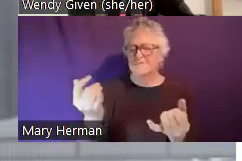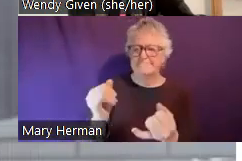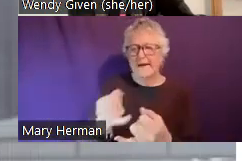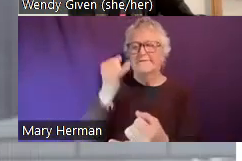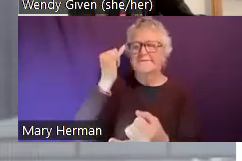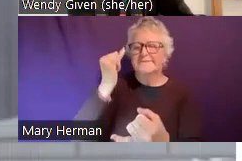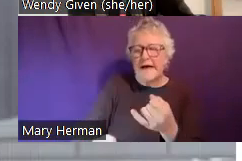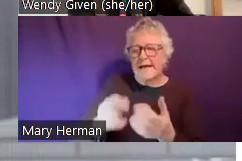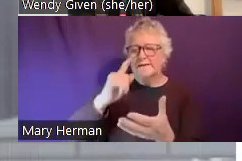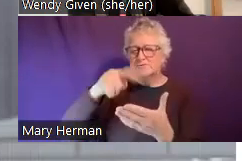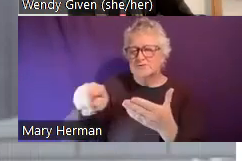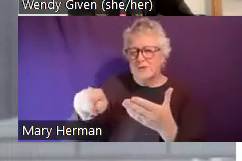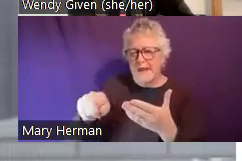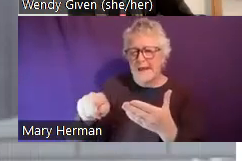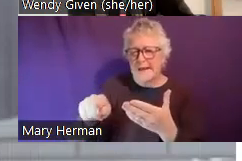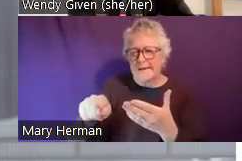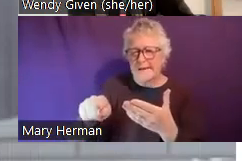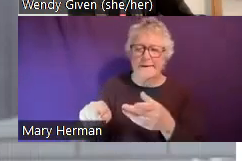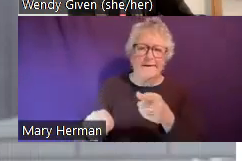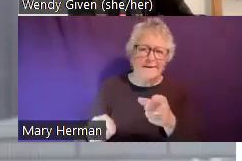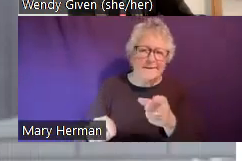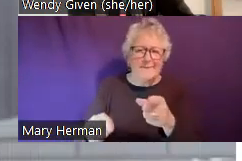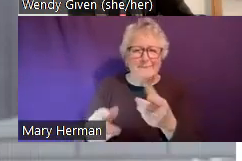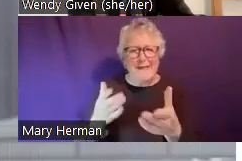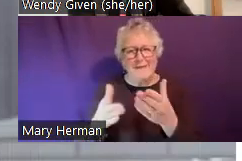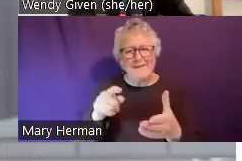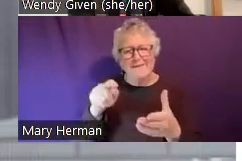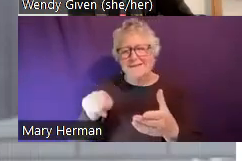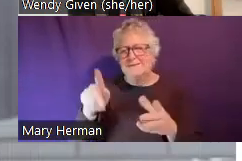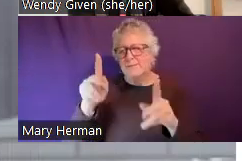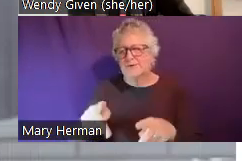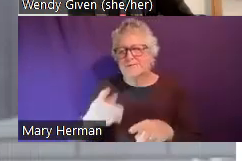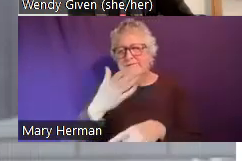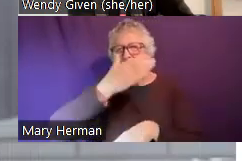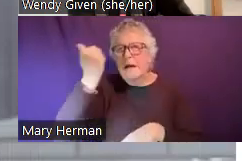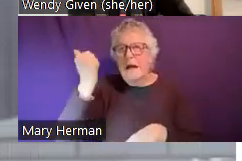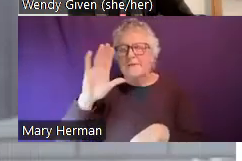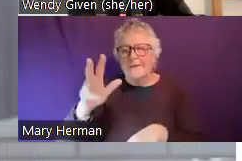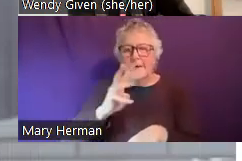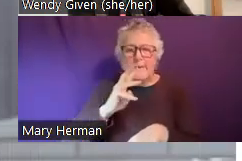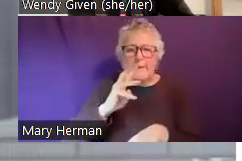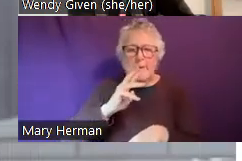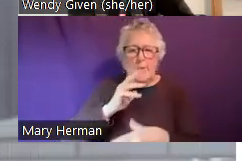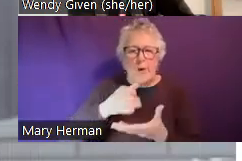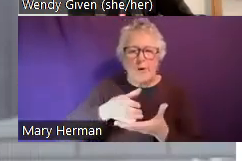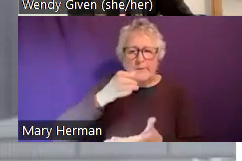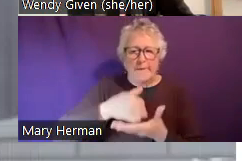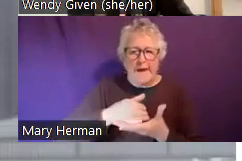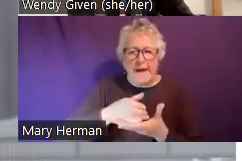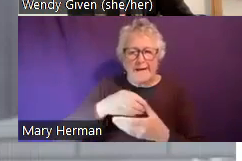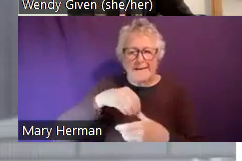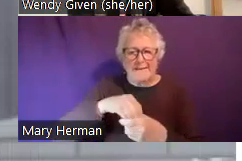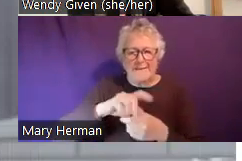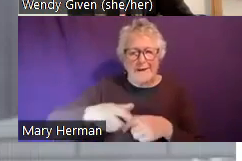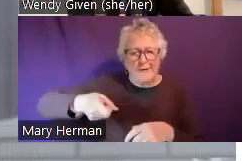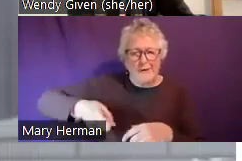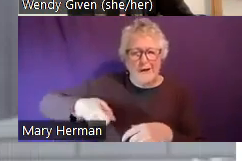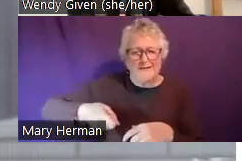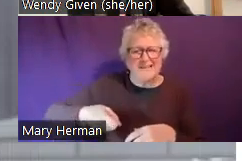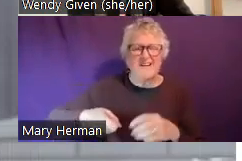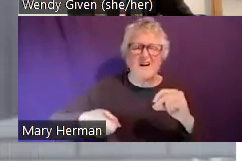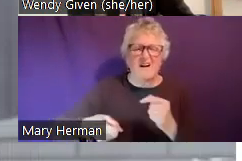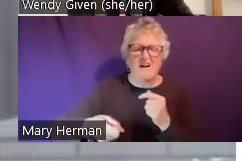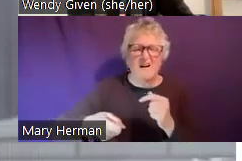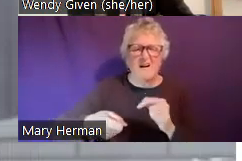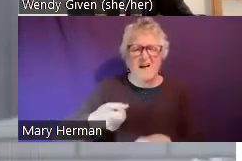that's happening. This person maybe forgot their water bottle in their luggage and had to dump it out, and this nice TSA